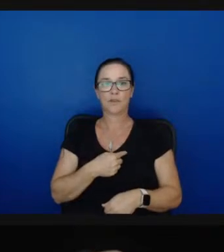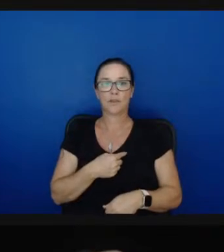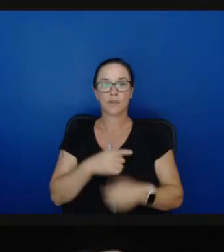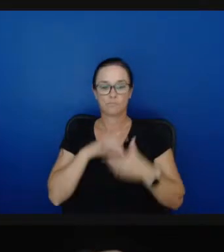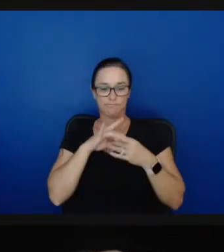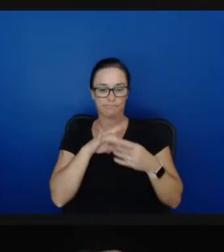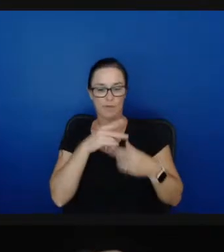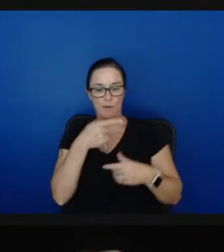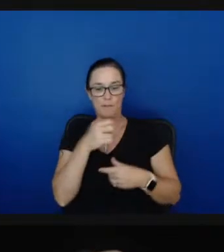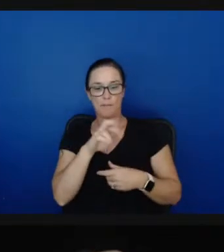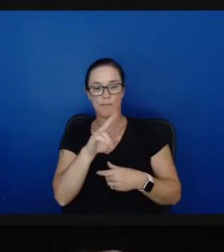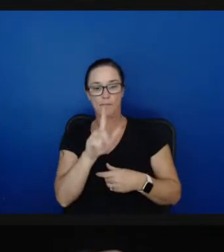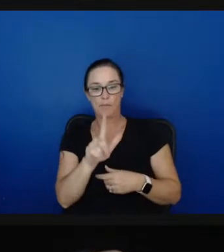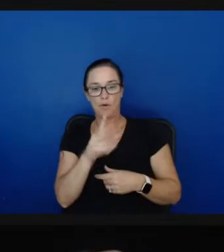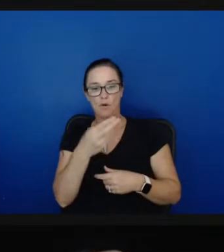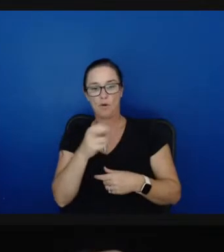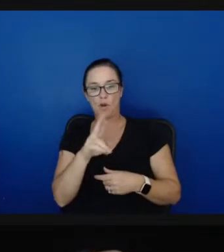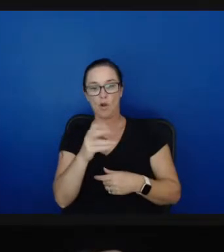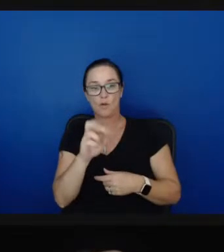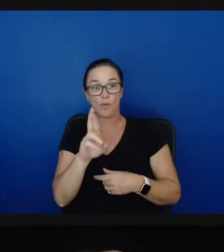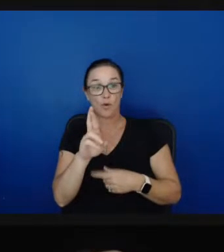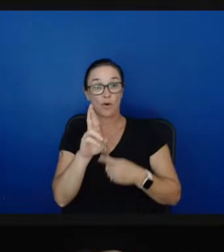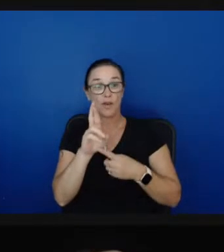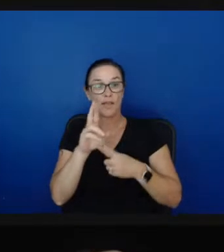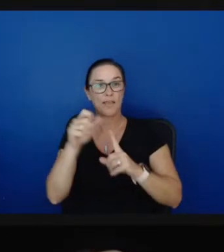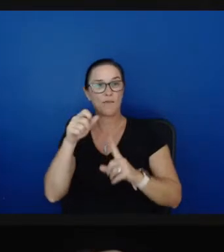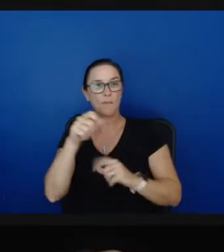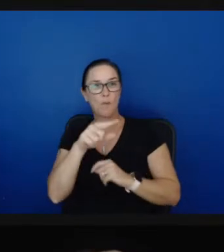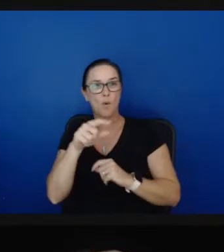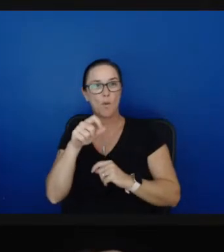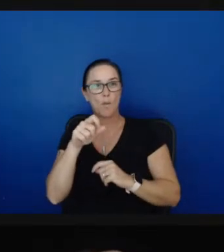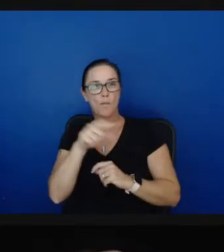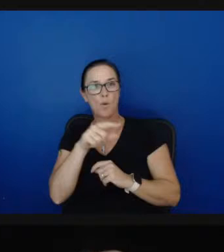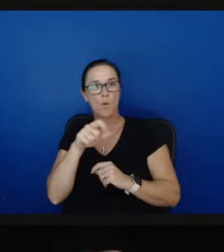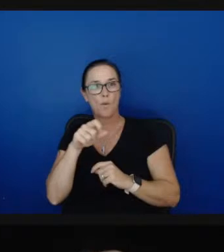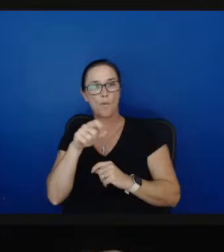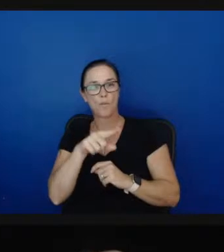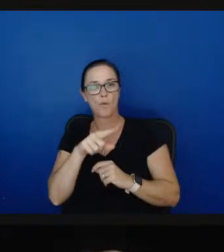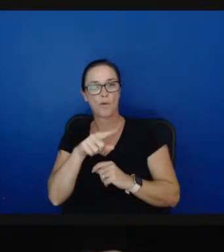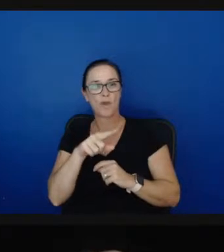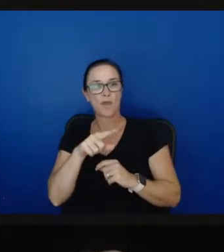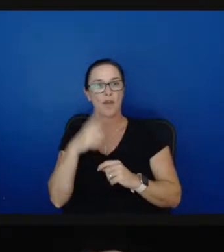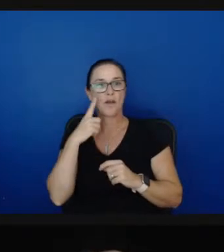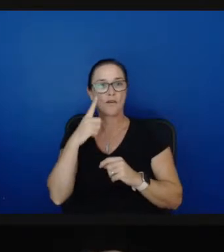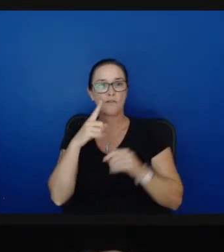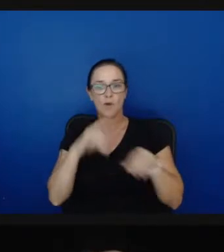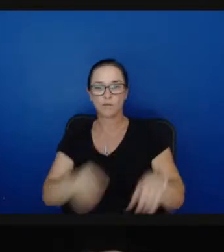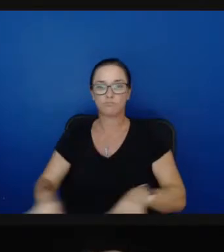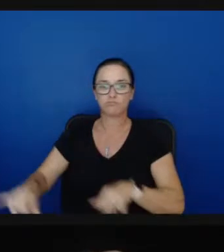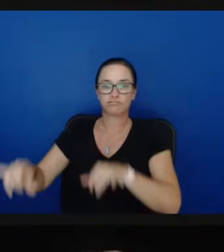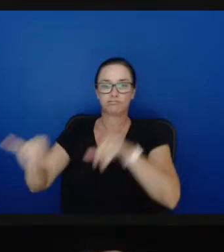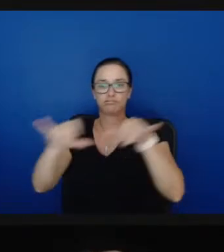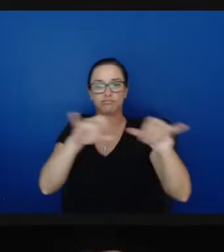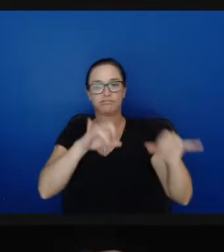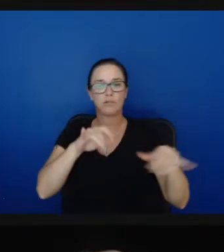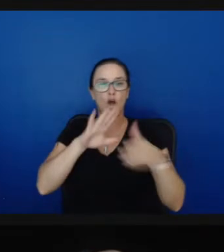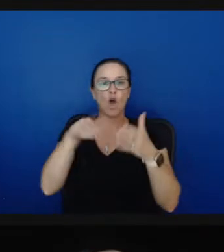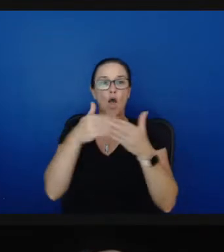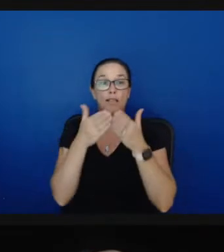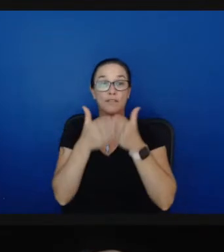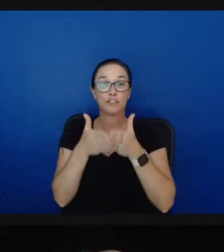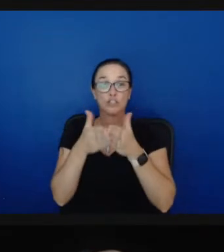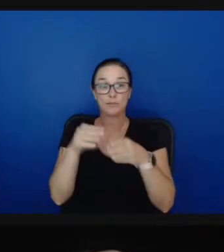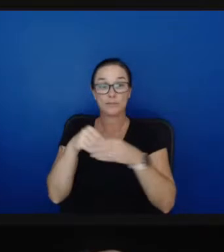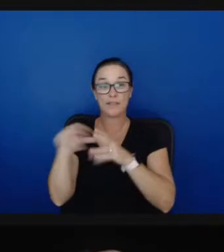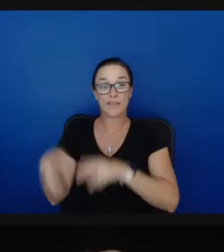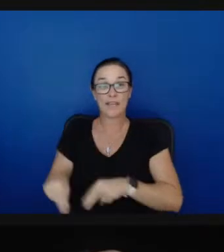there is a signal that's sent out to help synchronize all the ships in the Navy. And that's the strongest electrical signal we